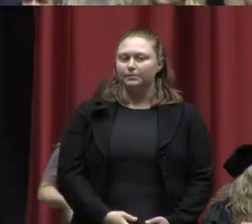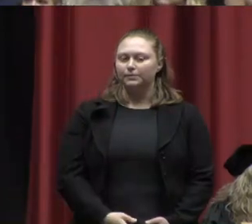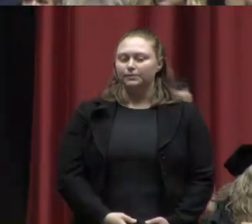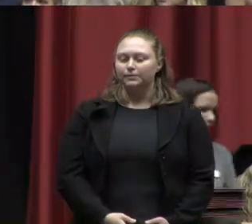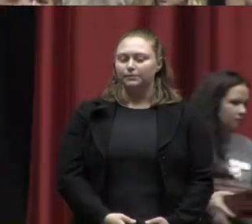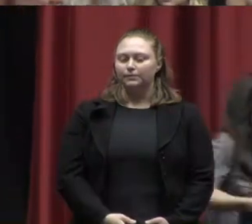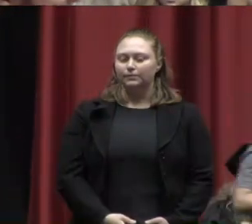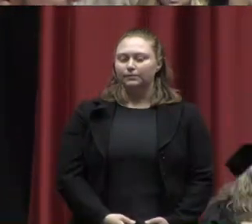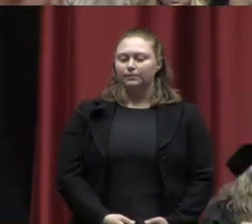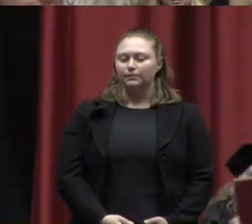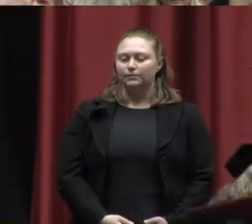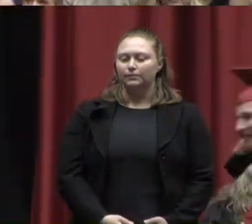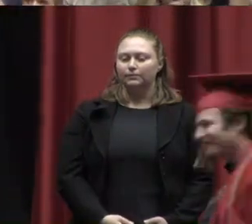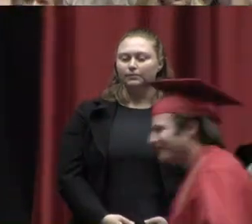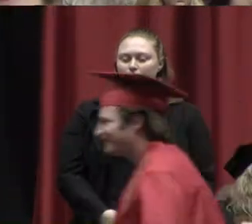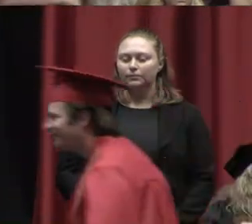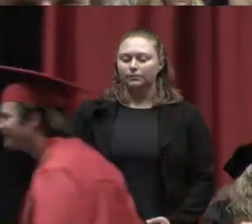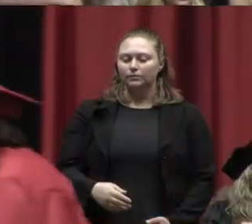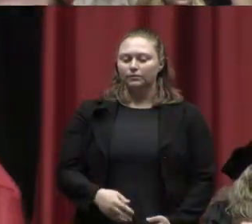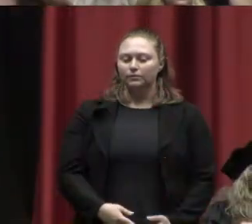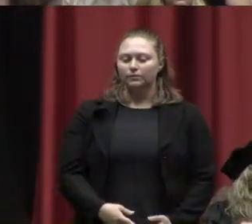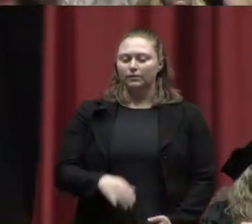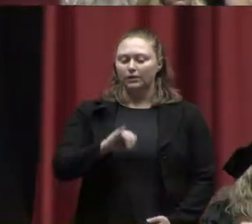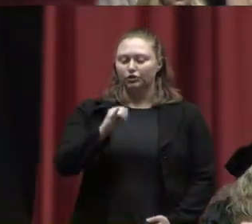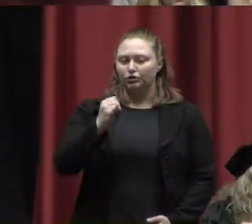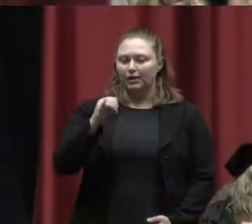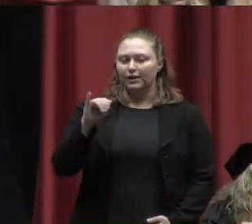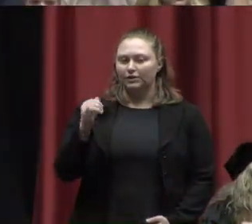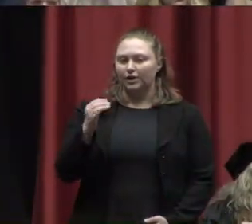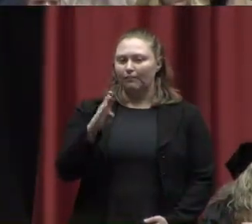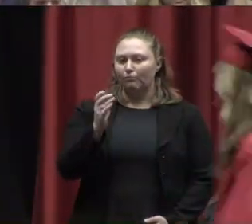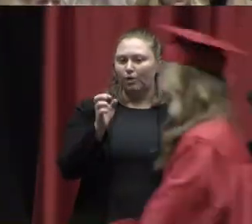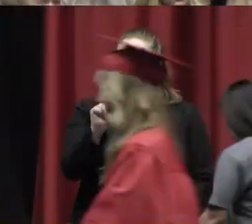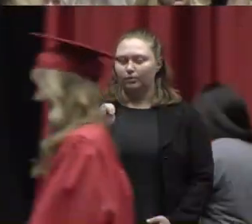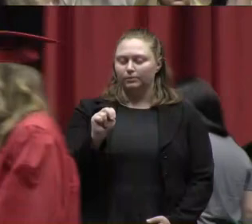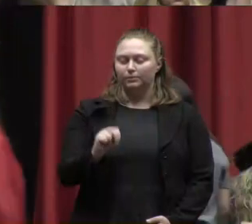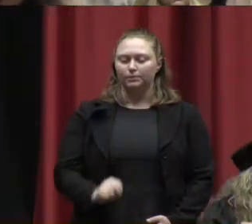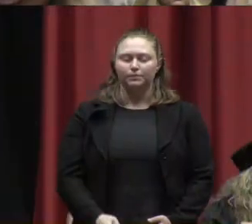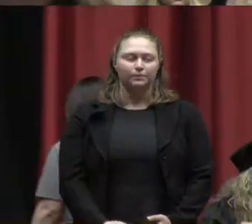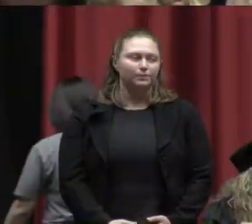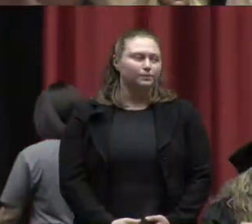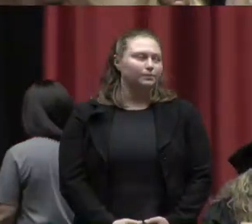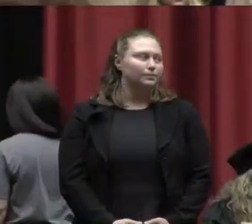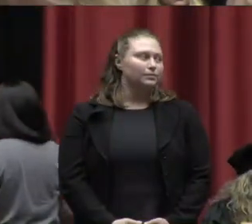Catherine Ruprekic. Jaden Brown.